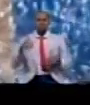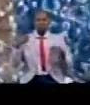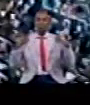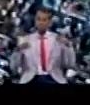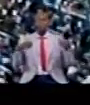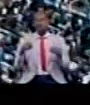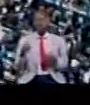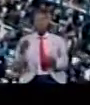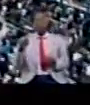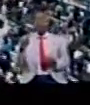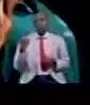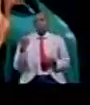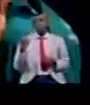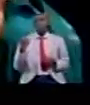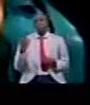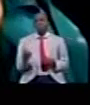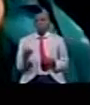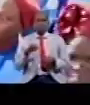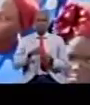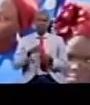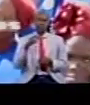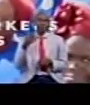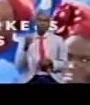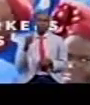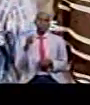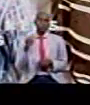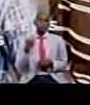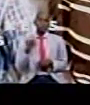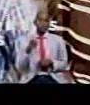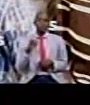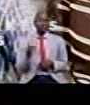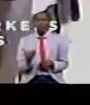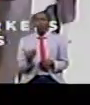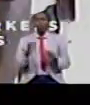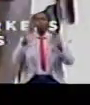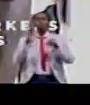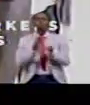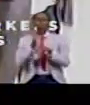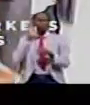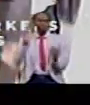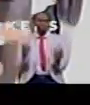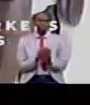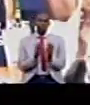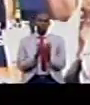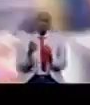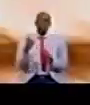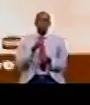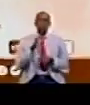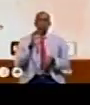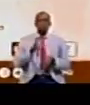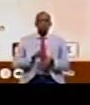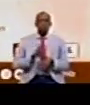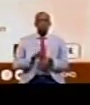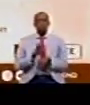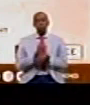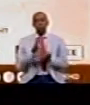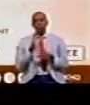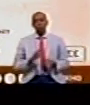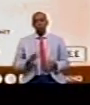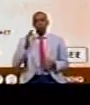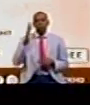Lord, you will answer, oh Lord, in Jesus' name. My Lord, the King will continue to make her